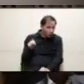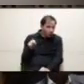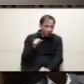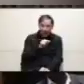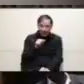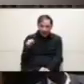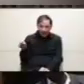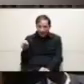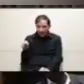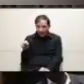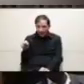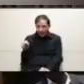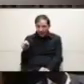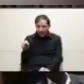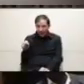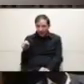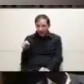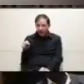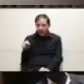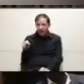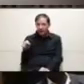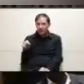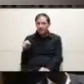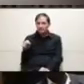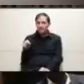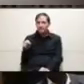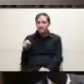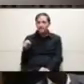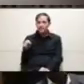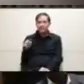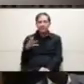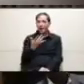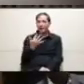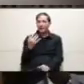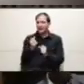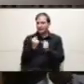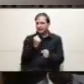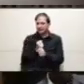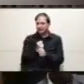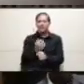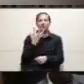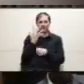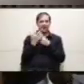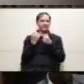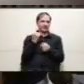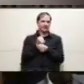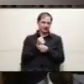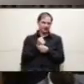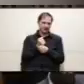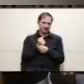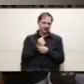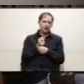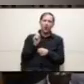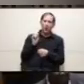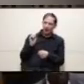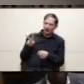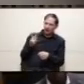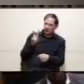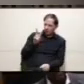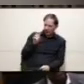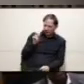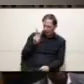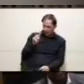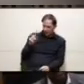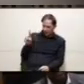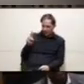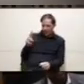2021, you became a councillor? Yes. Okay, for how many years? For 5 years. Okay, 2021, 5 years, and next